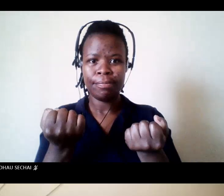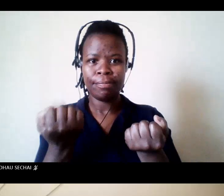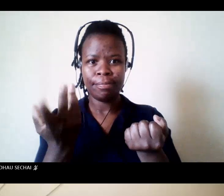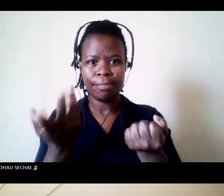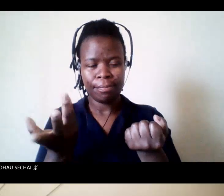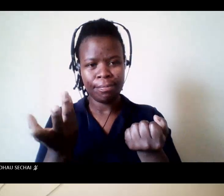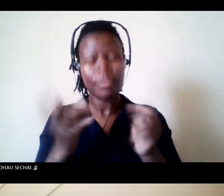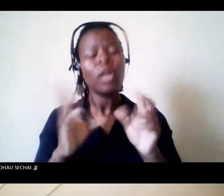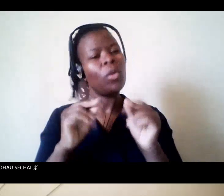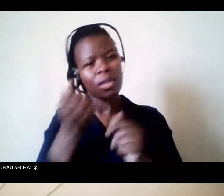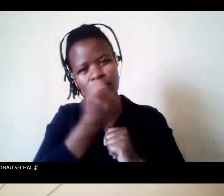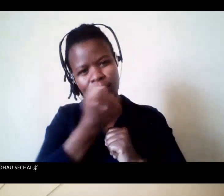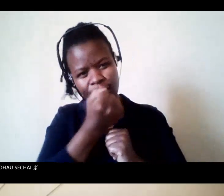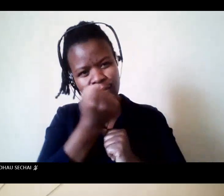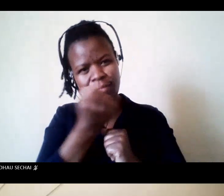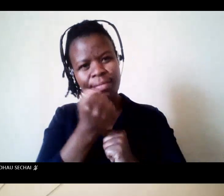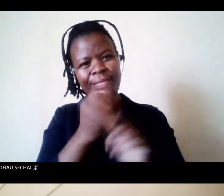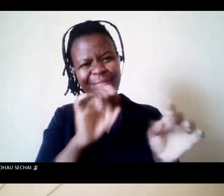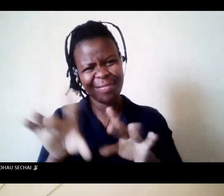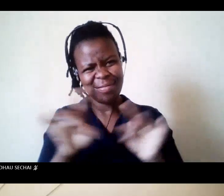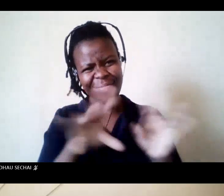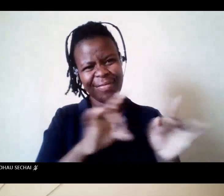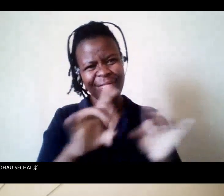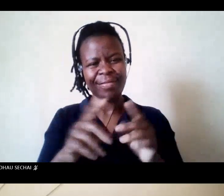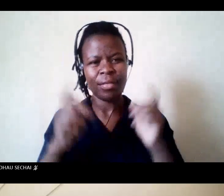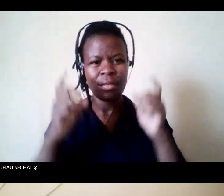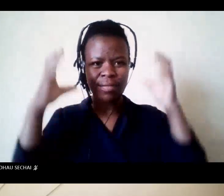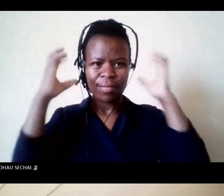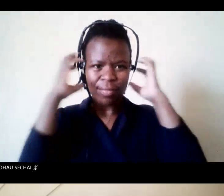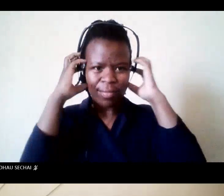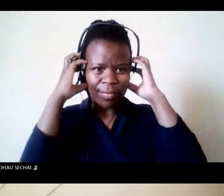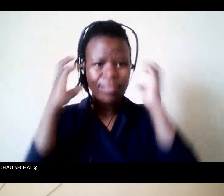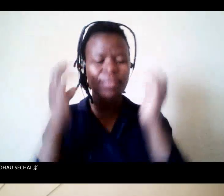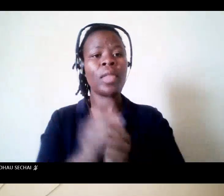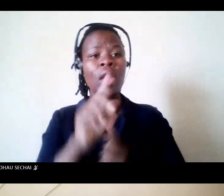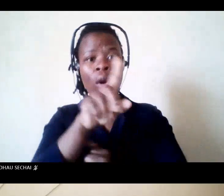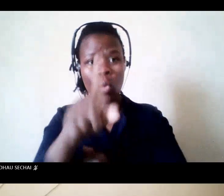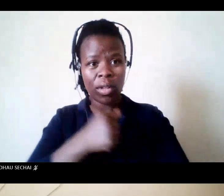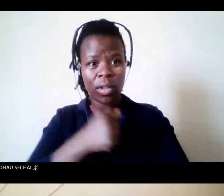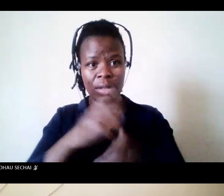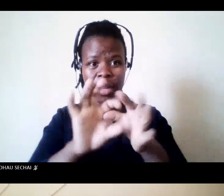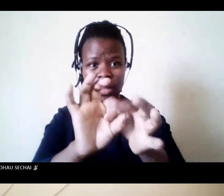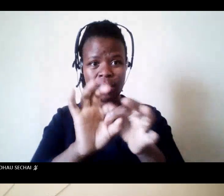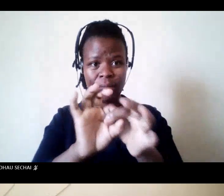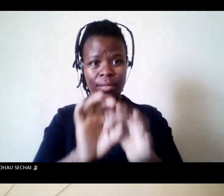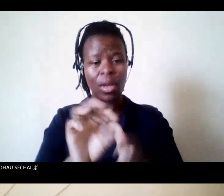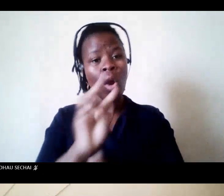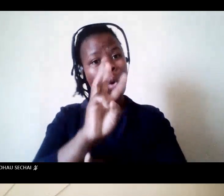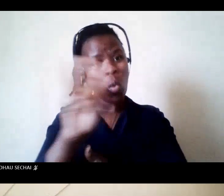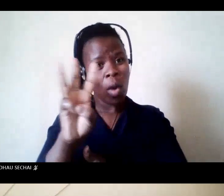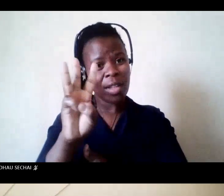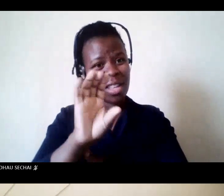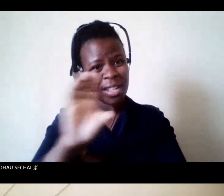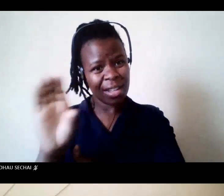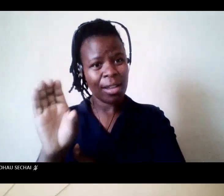Okay, sorry, struggling with the earphones this side. My question is related to the Western Cape court case